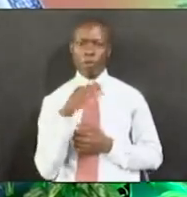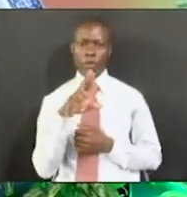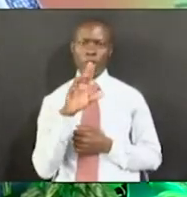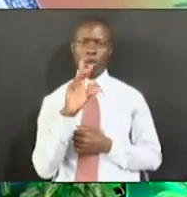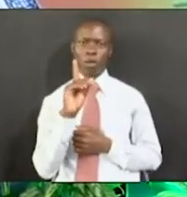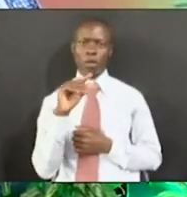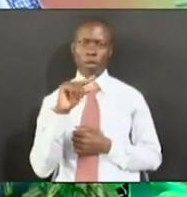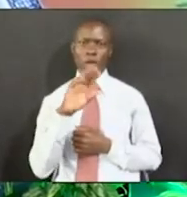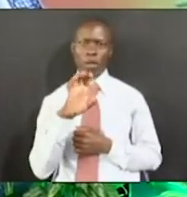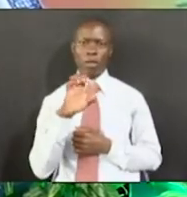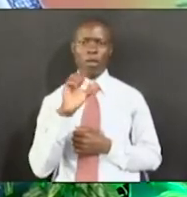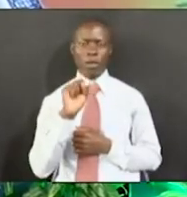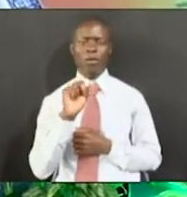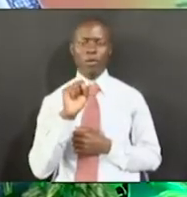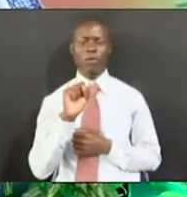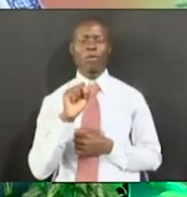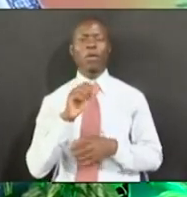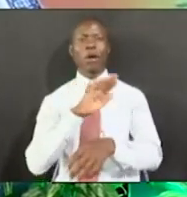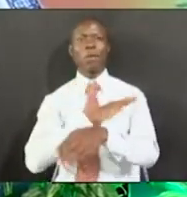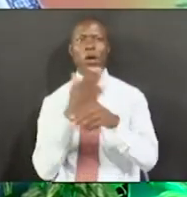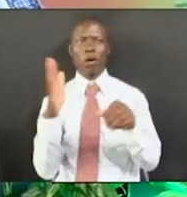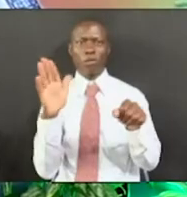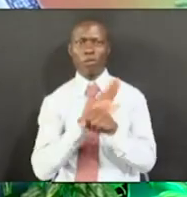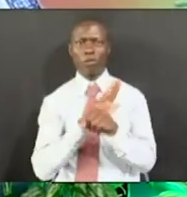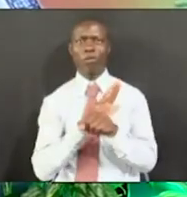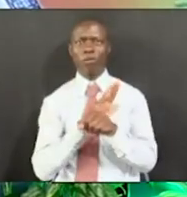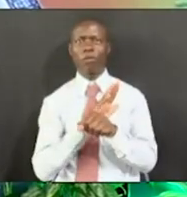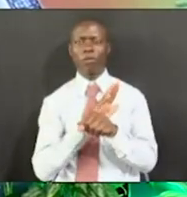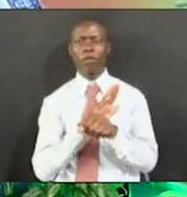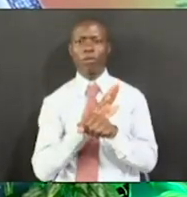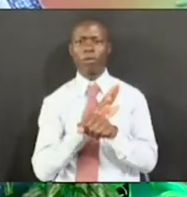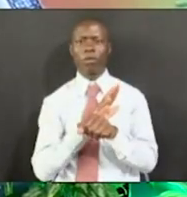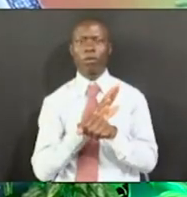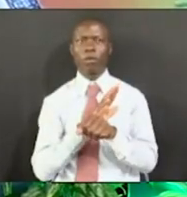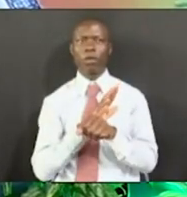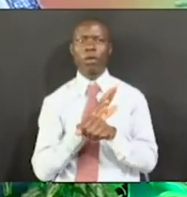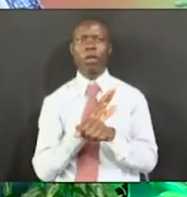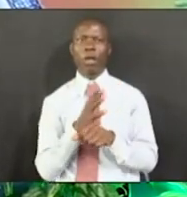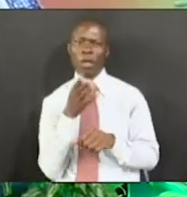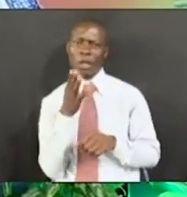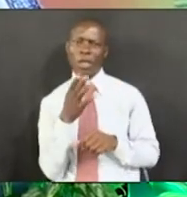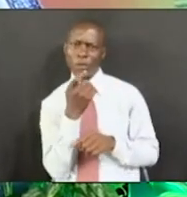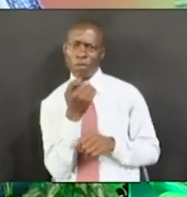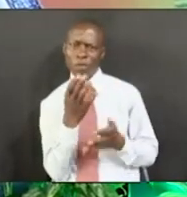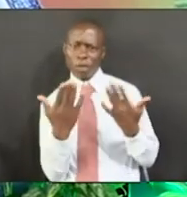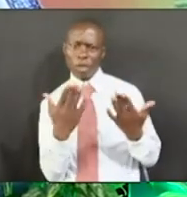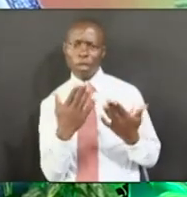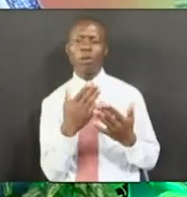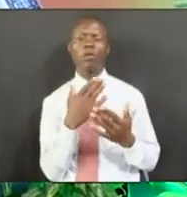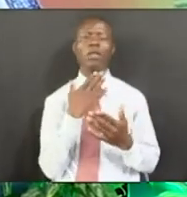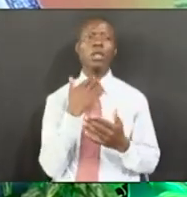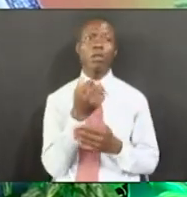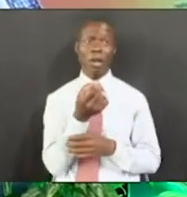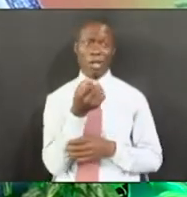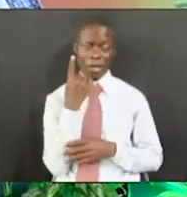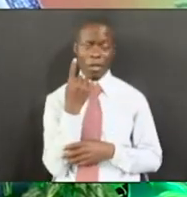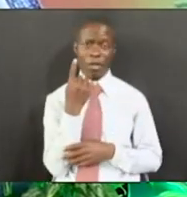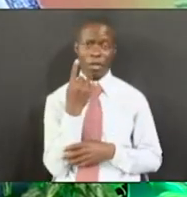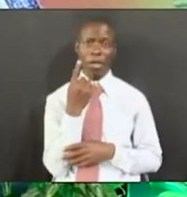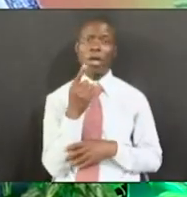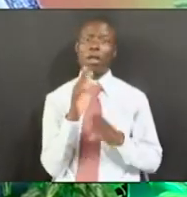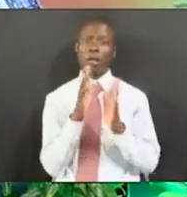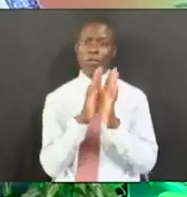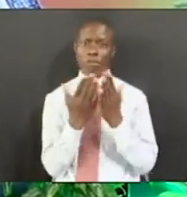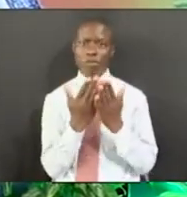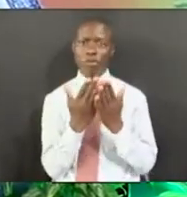is powerful. And but there are three things in the book of Judges that when you study this book, you need to understand. The book of